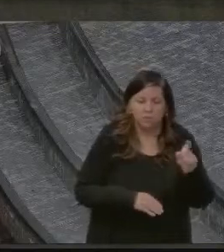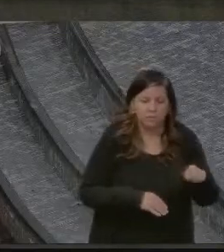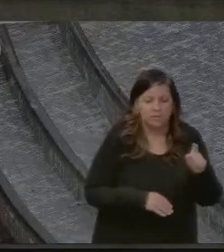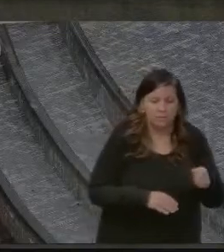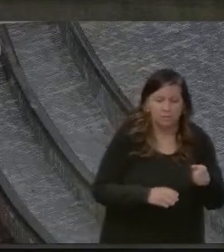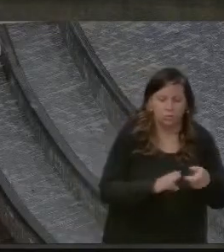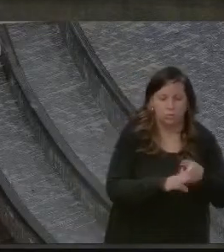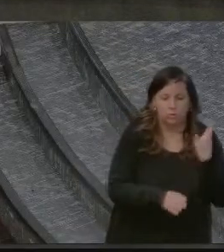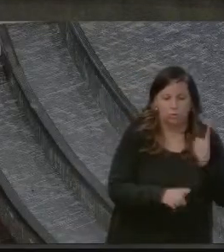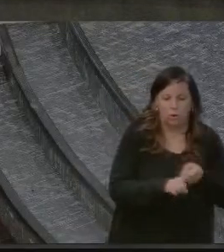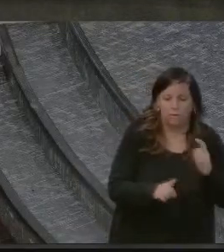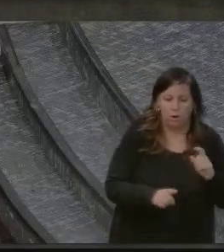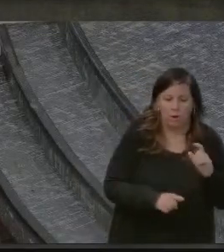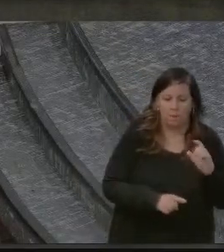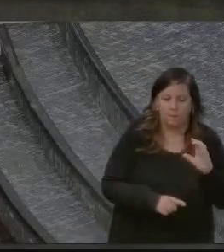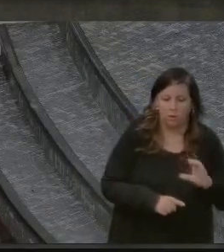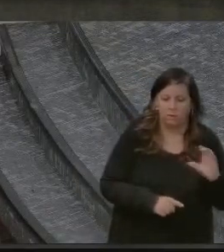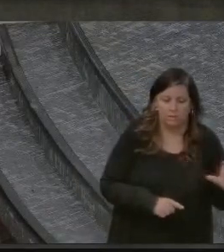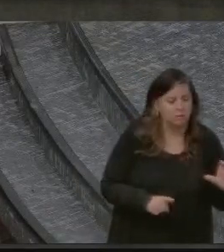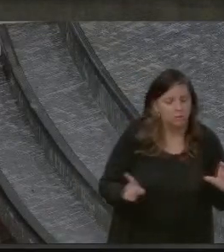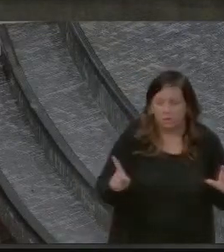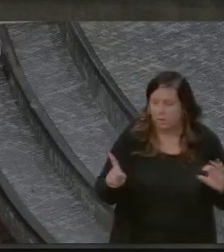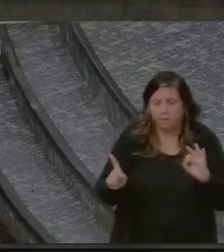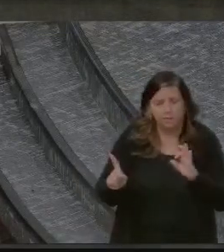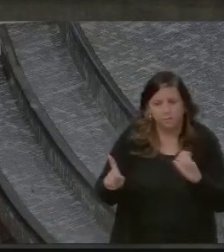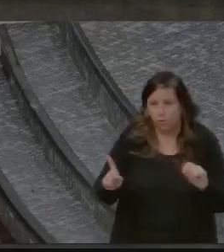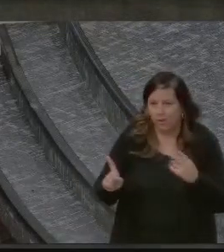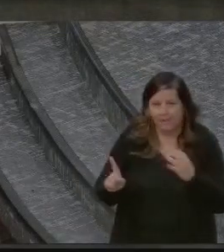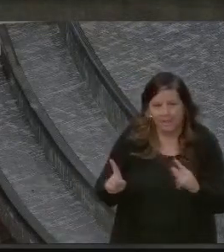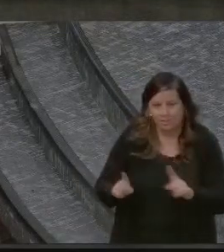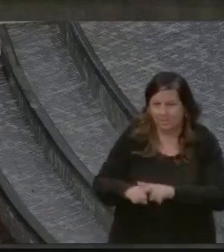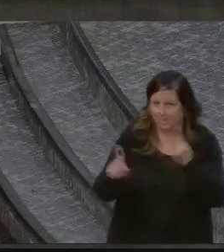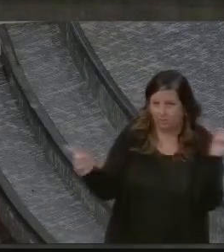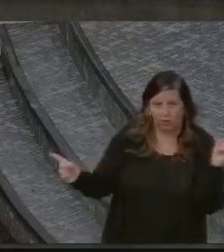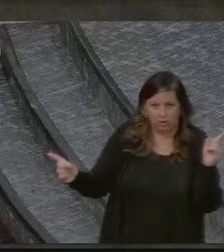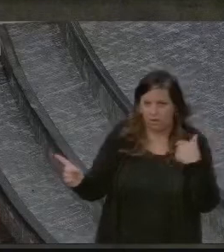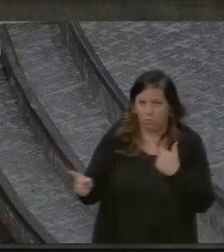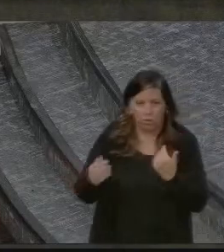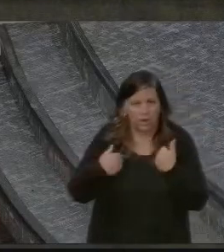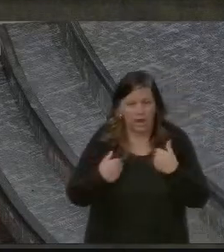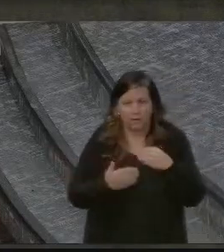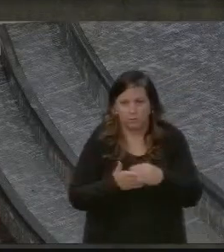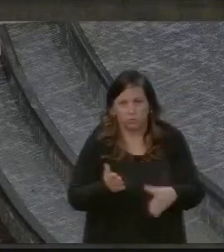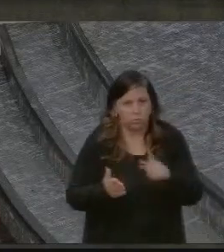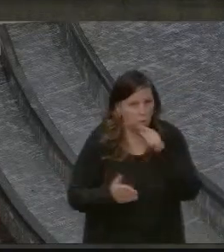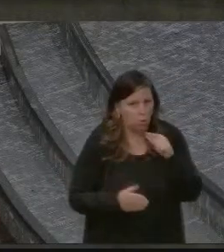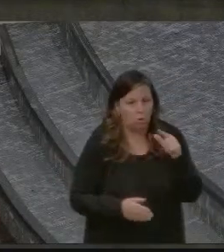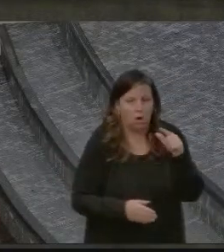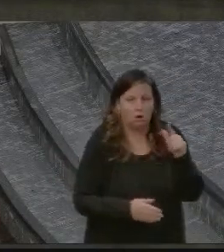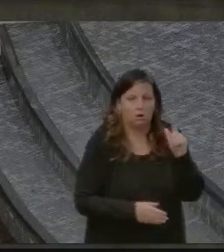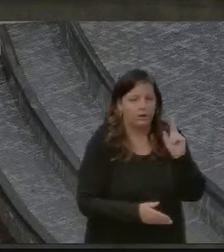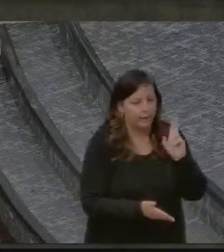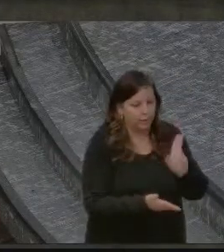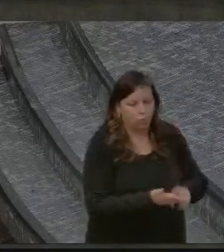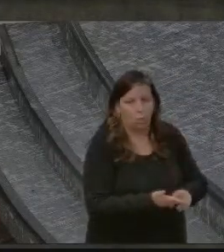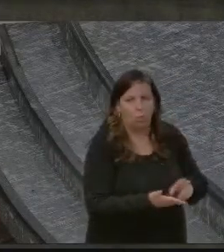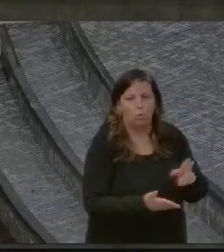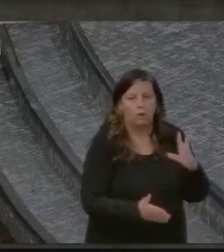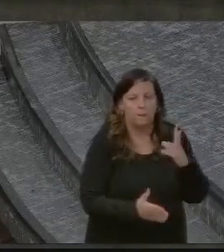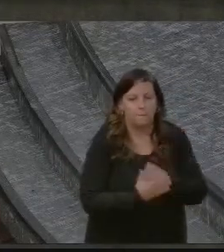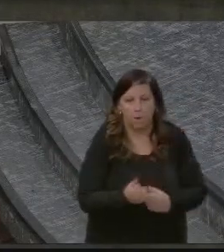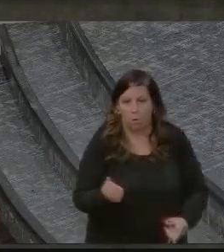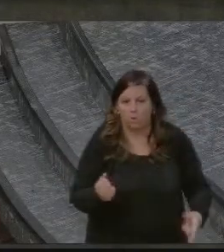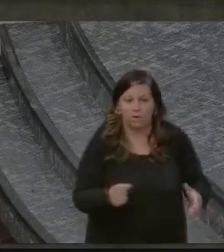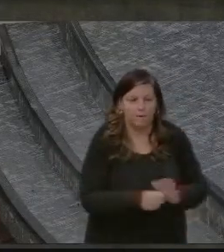to go to Right, Classic that's not, City. Foothills is not, that we have students that are in both. We have students who are full day at Clark Central or